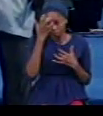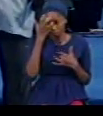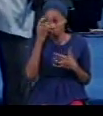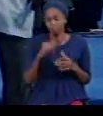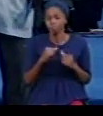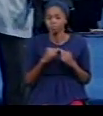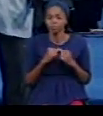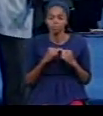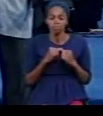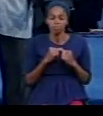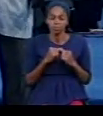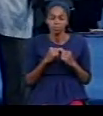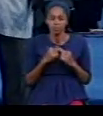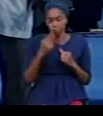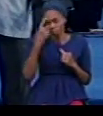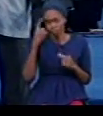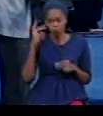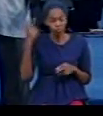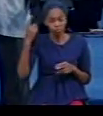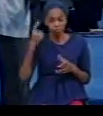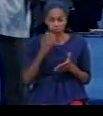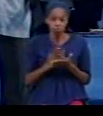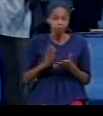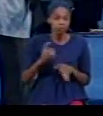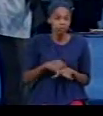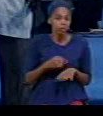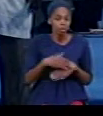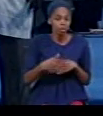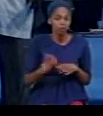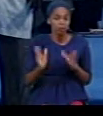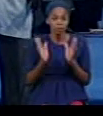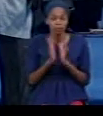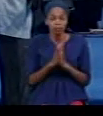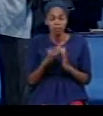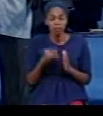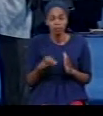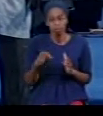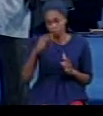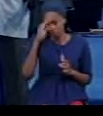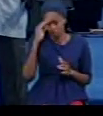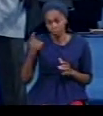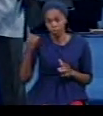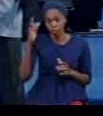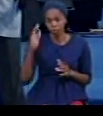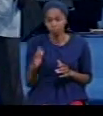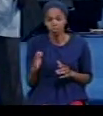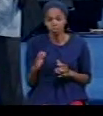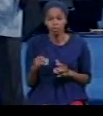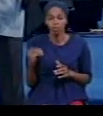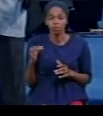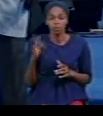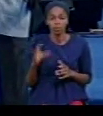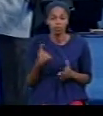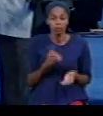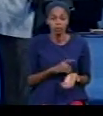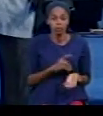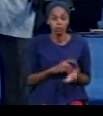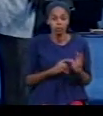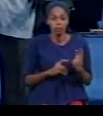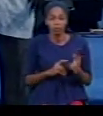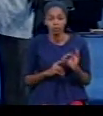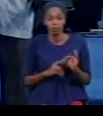prayer of the man of God, a pastor, Dr. W.F. KUMUYI, the